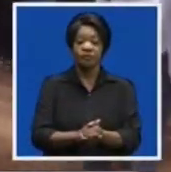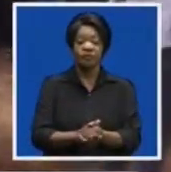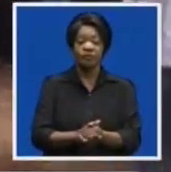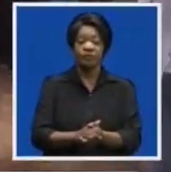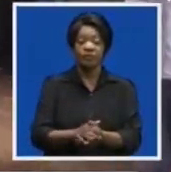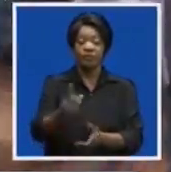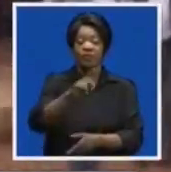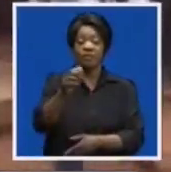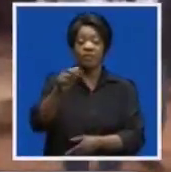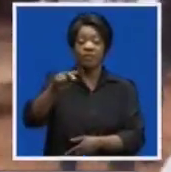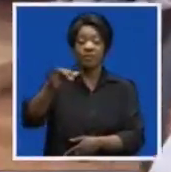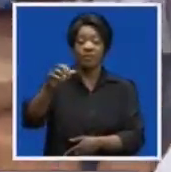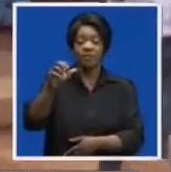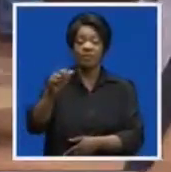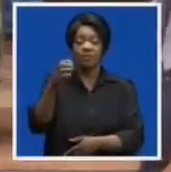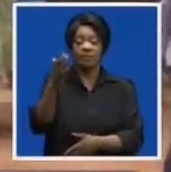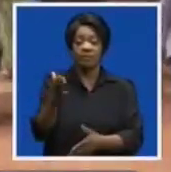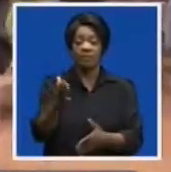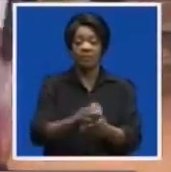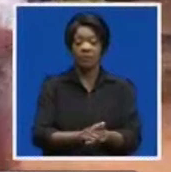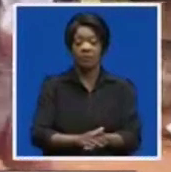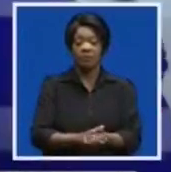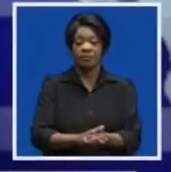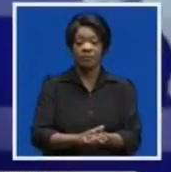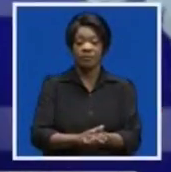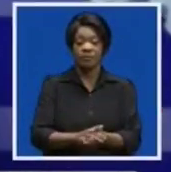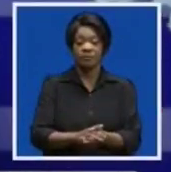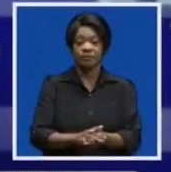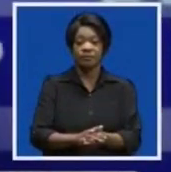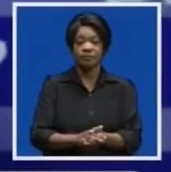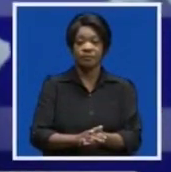Nkonika for the news in Petauke, Eastern Province.